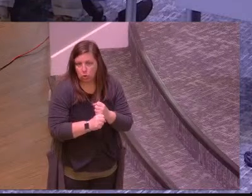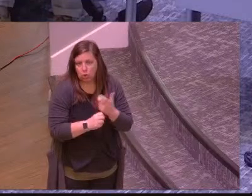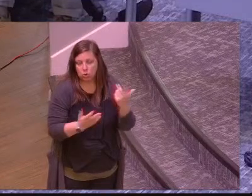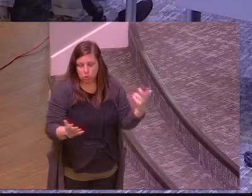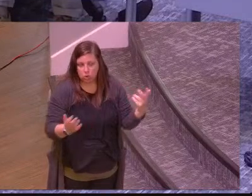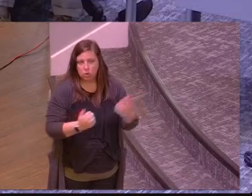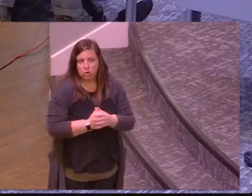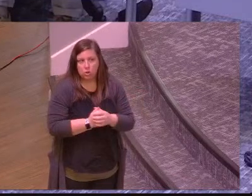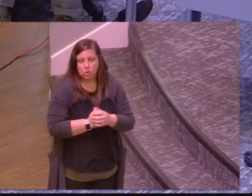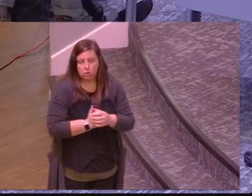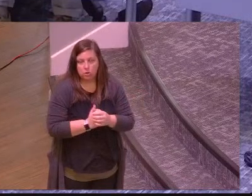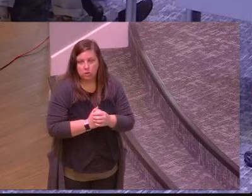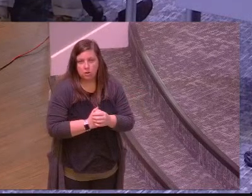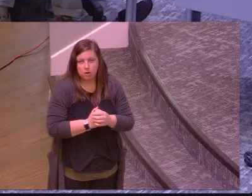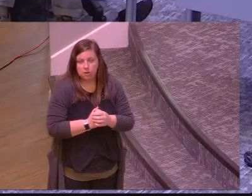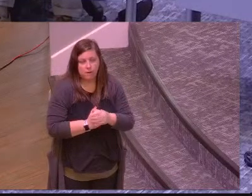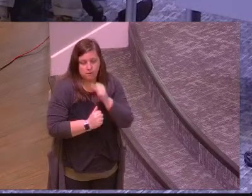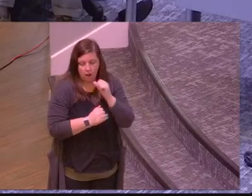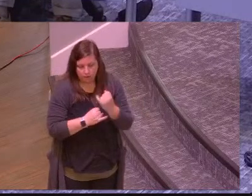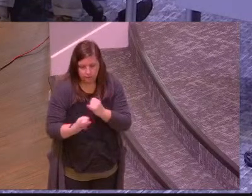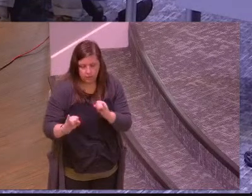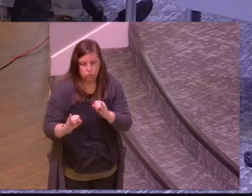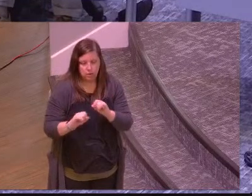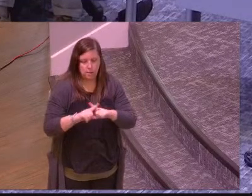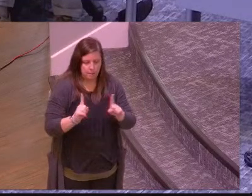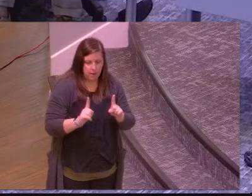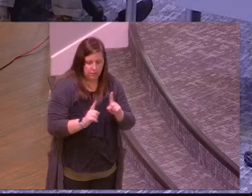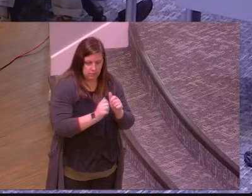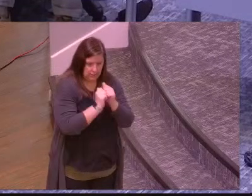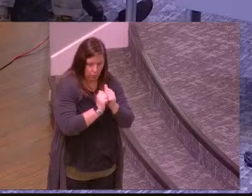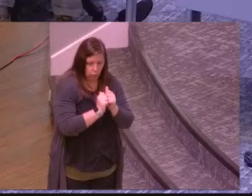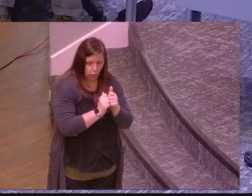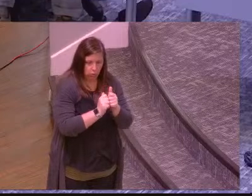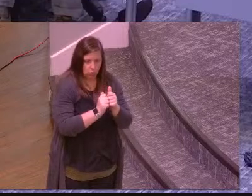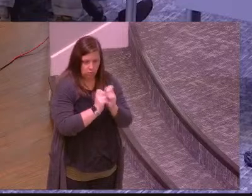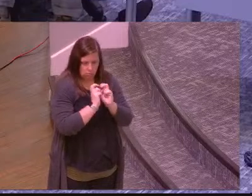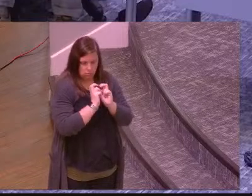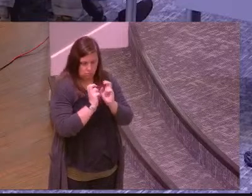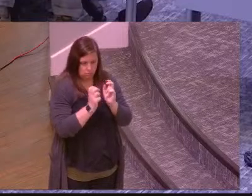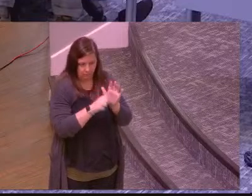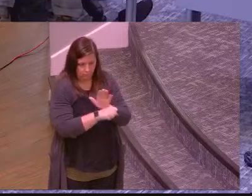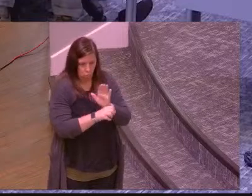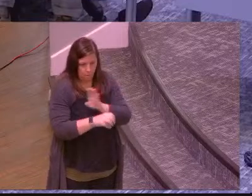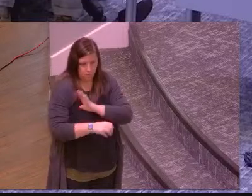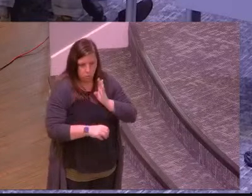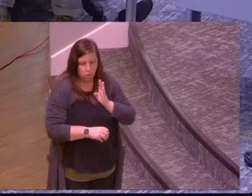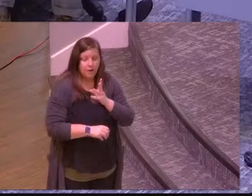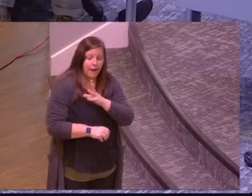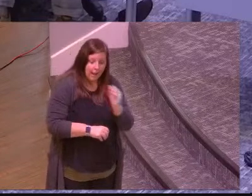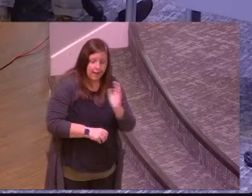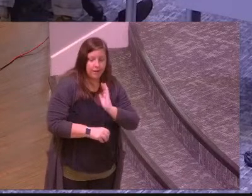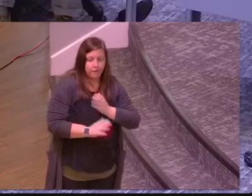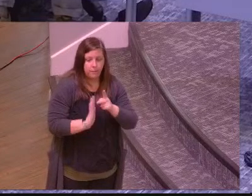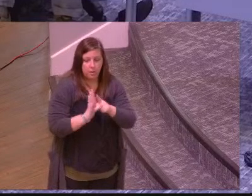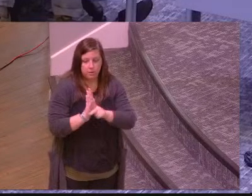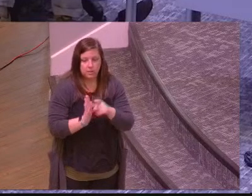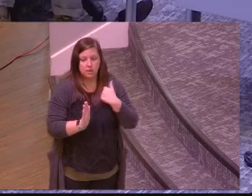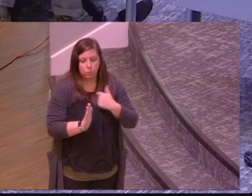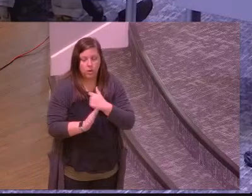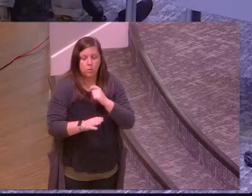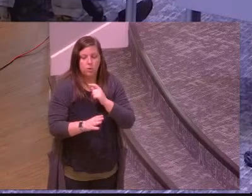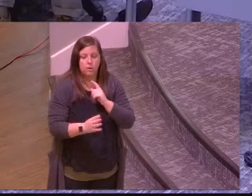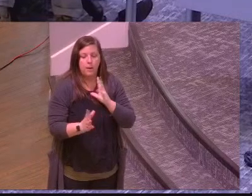We also had in policy that we would meet with the county commission twice a